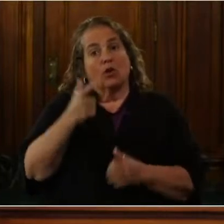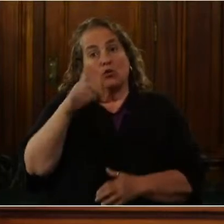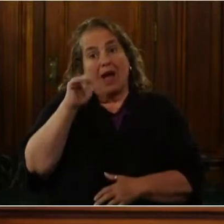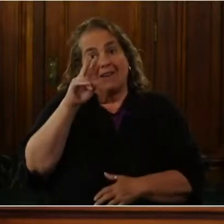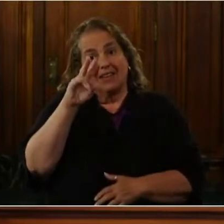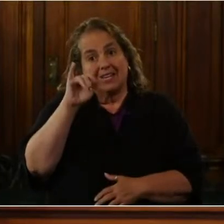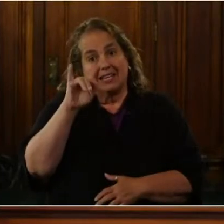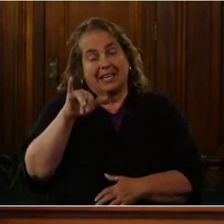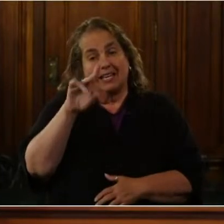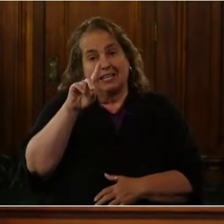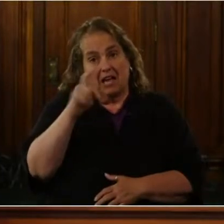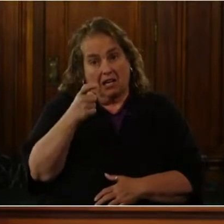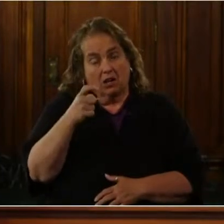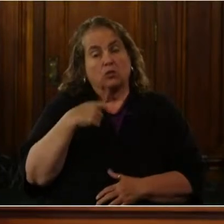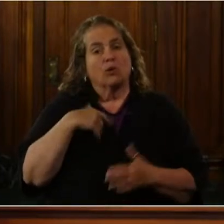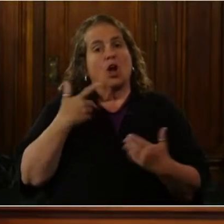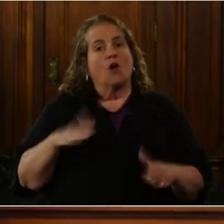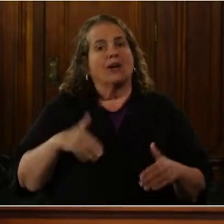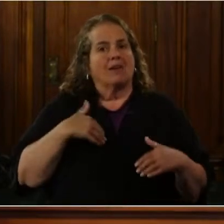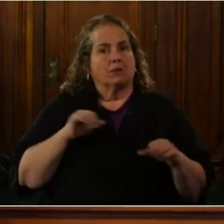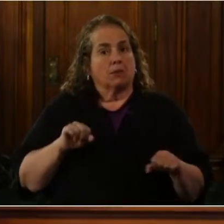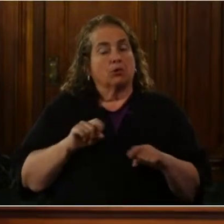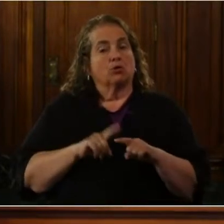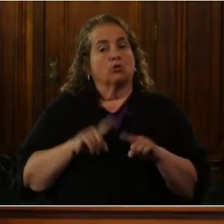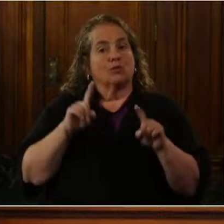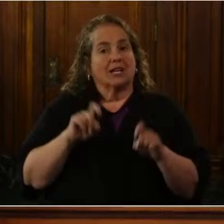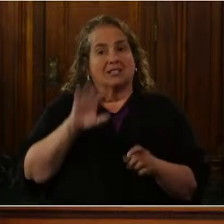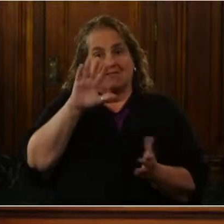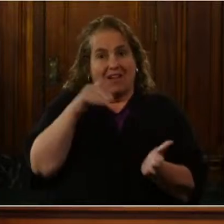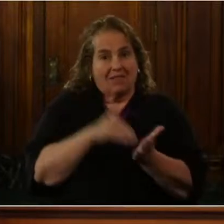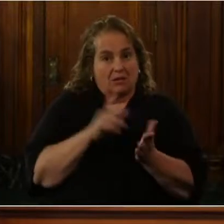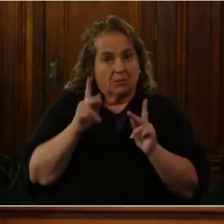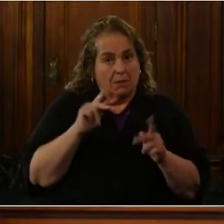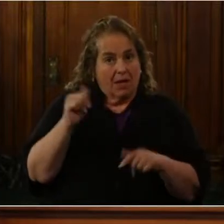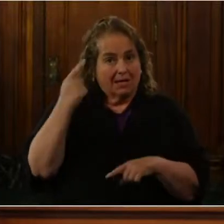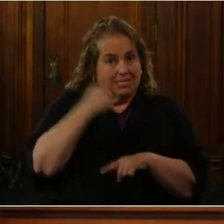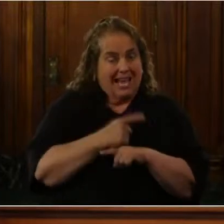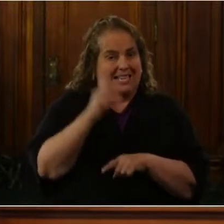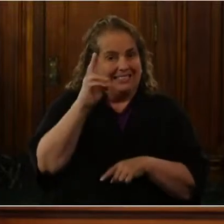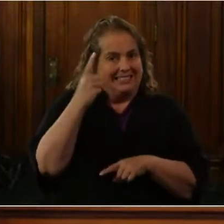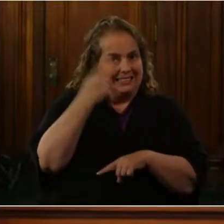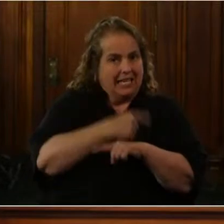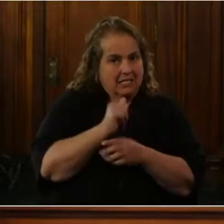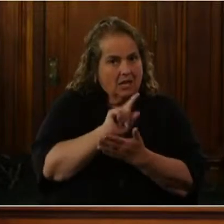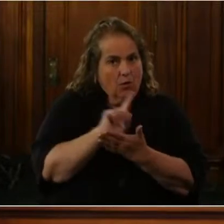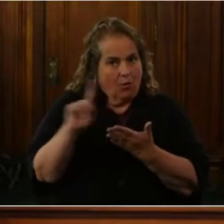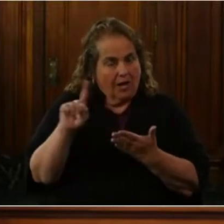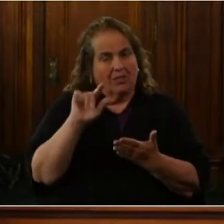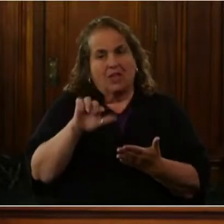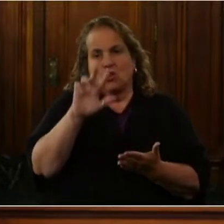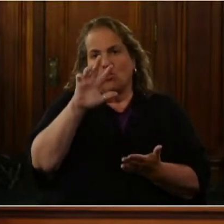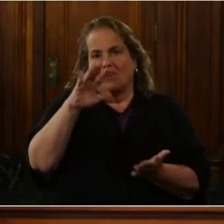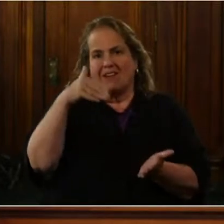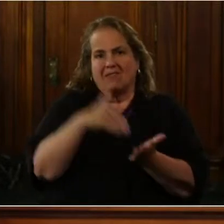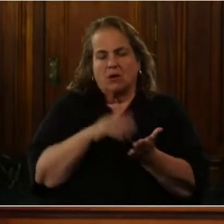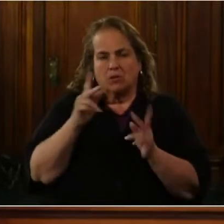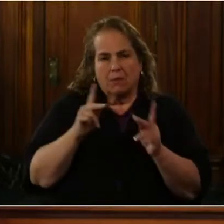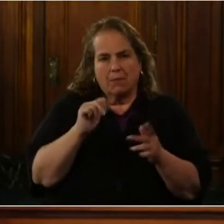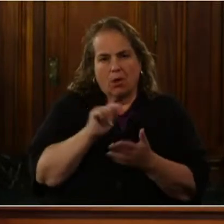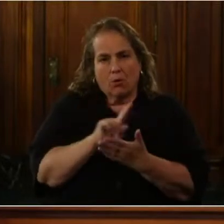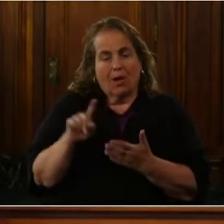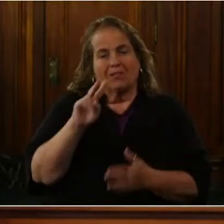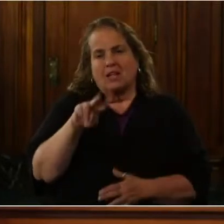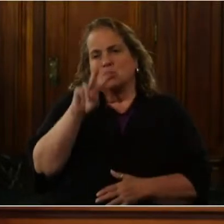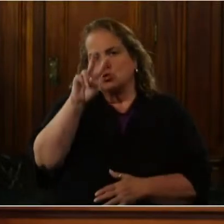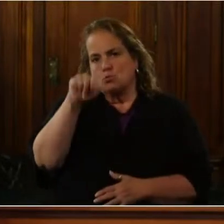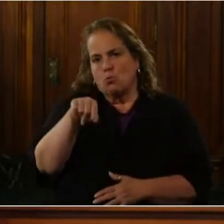can have the capacity to test 5,000 people a day, 6 days a week. That's 30,000 people a week right there, which is about 2.7% of